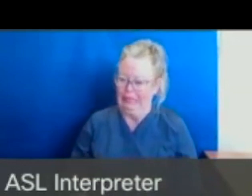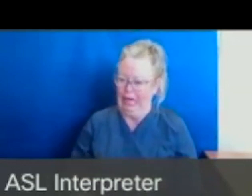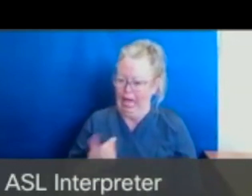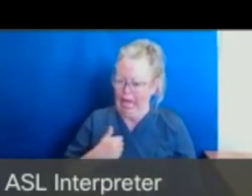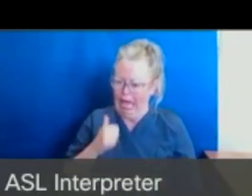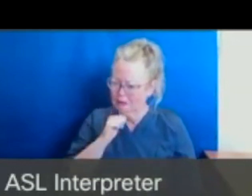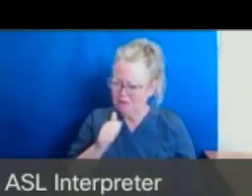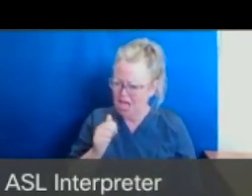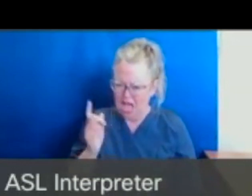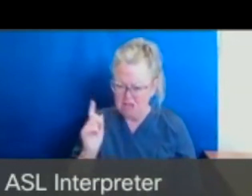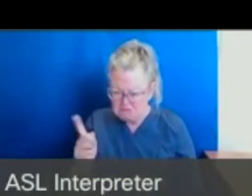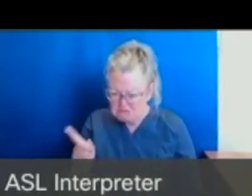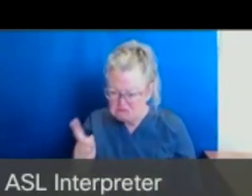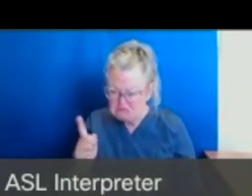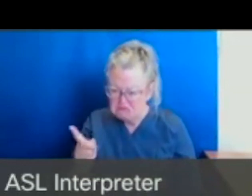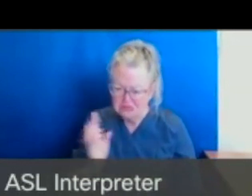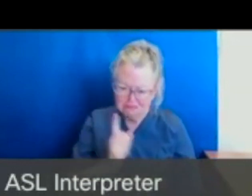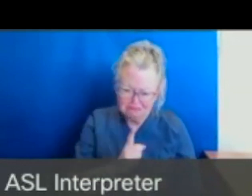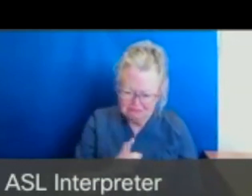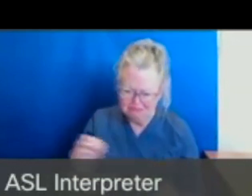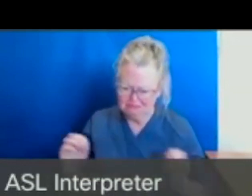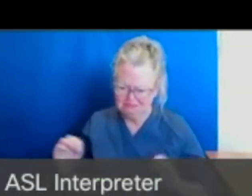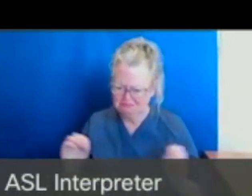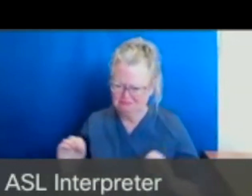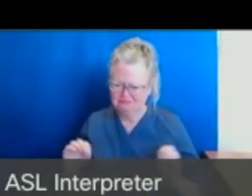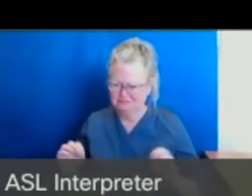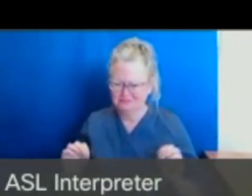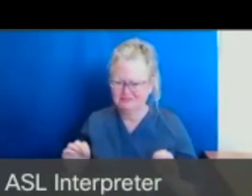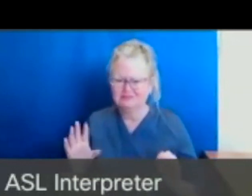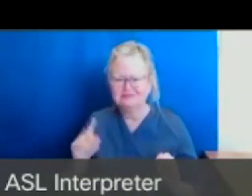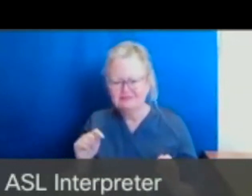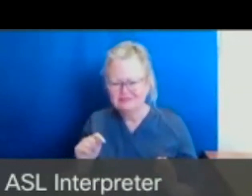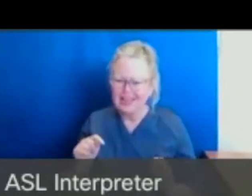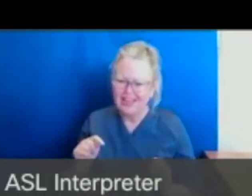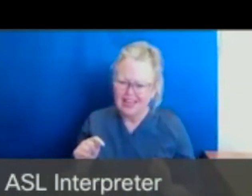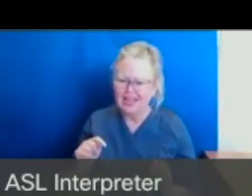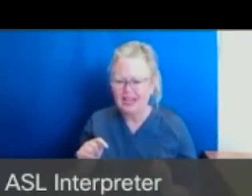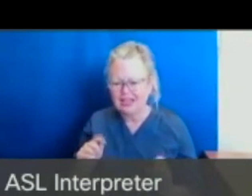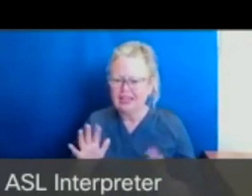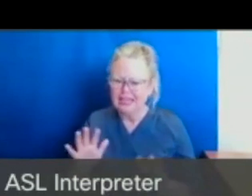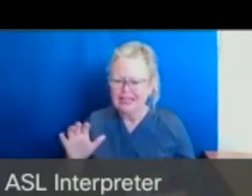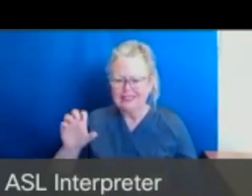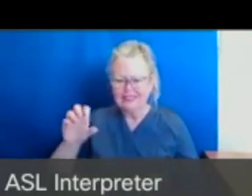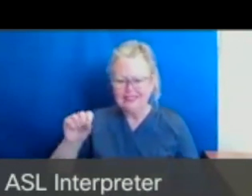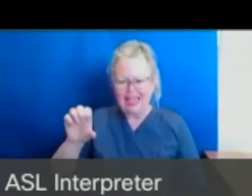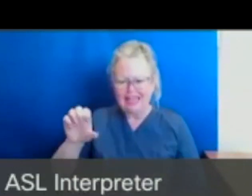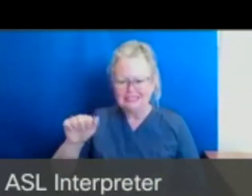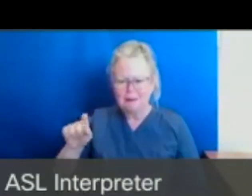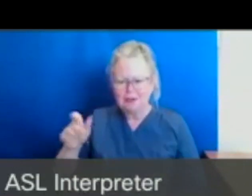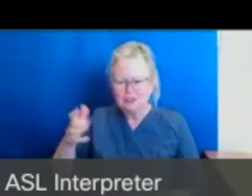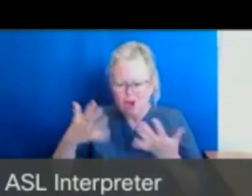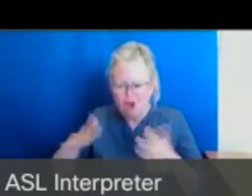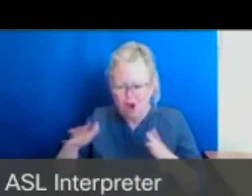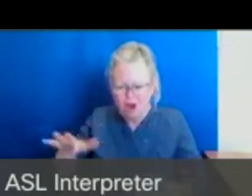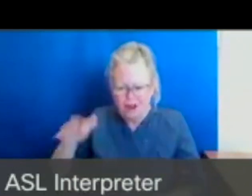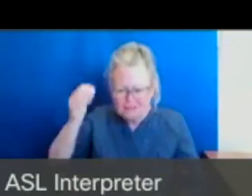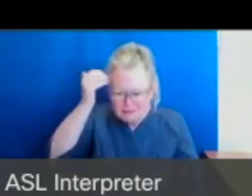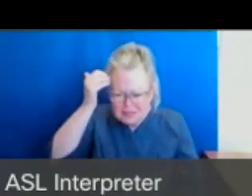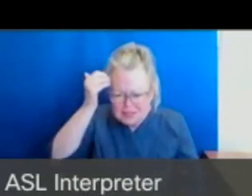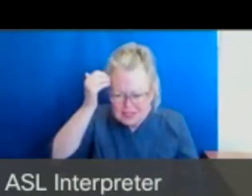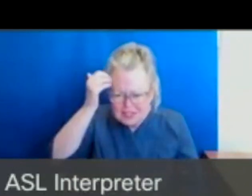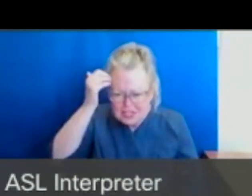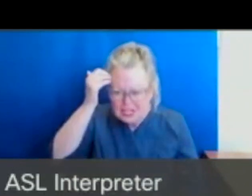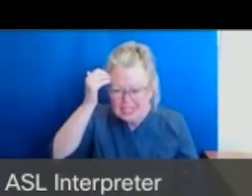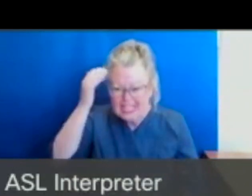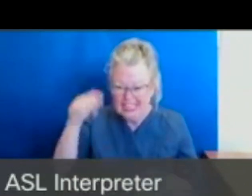lecture you here or browbeat you here, I'm just saying this sounds more like a project that you want to go to one of the other grant